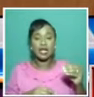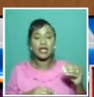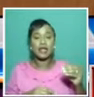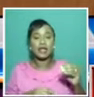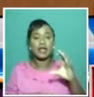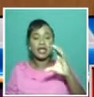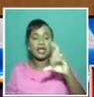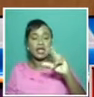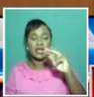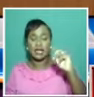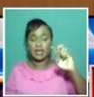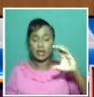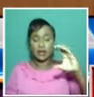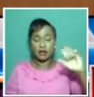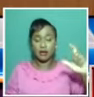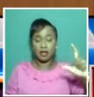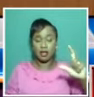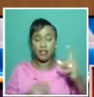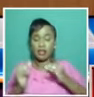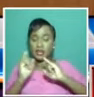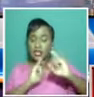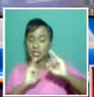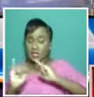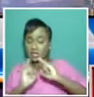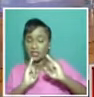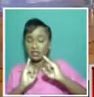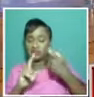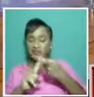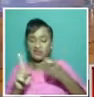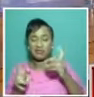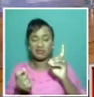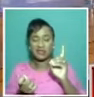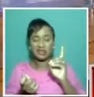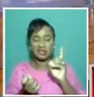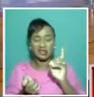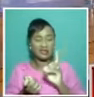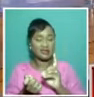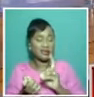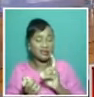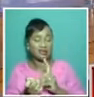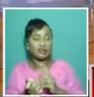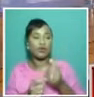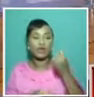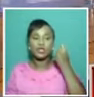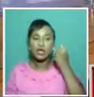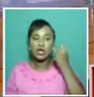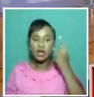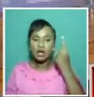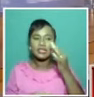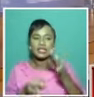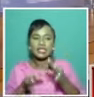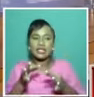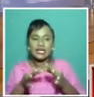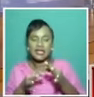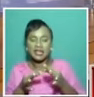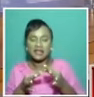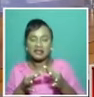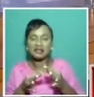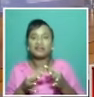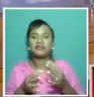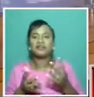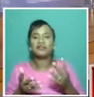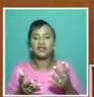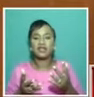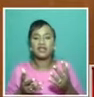might be on the table, because you want to ascertain whether or not cognitive and clinical ability is